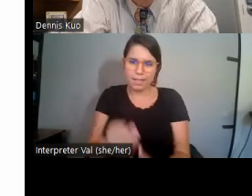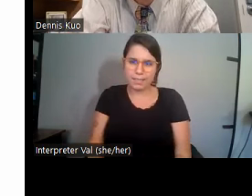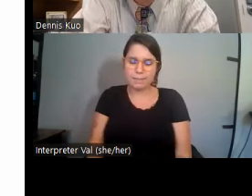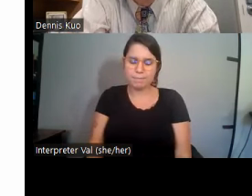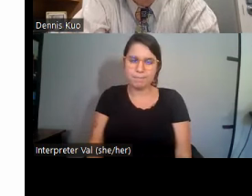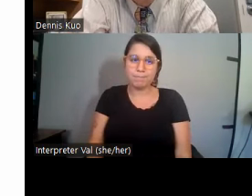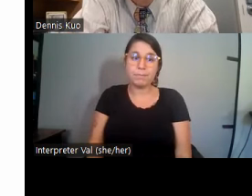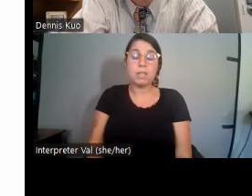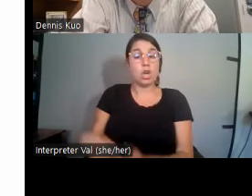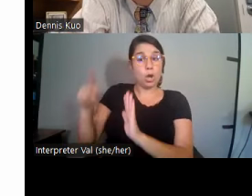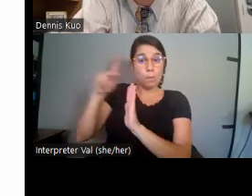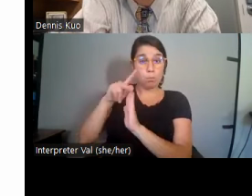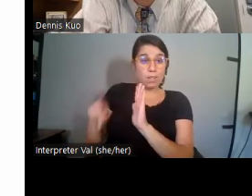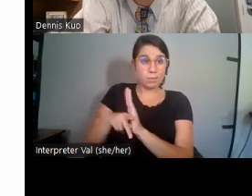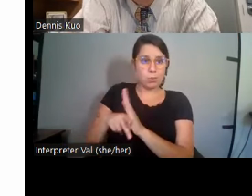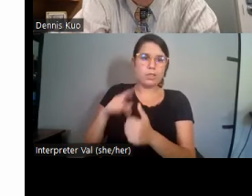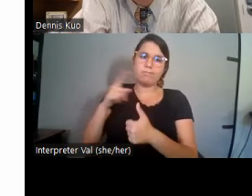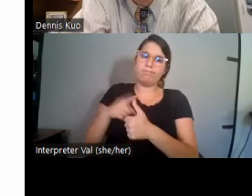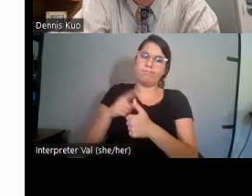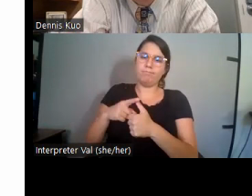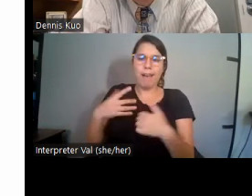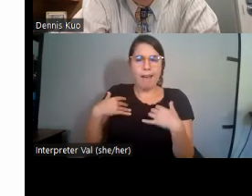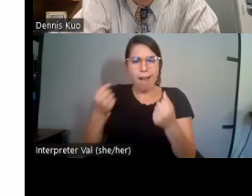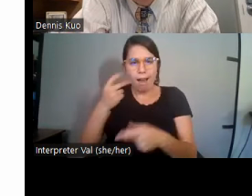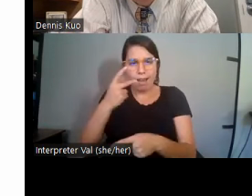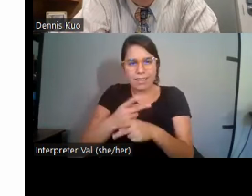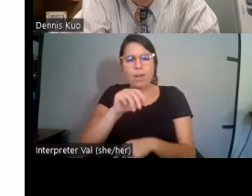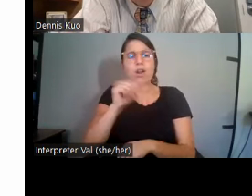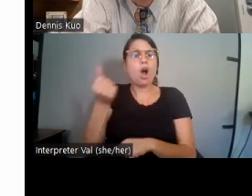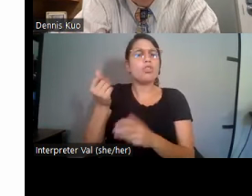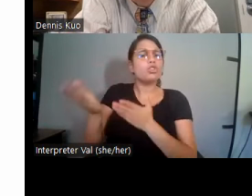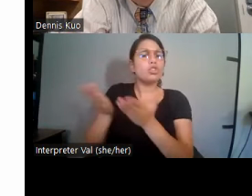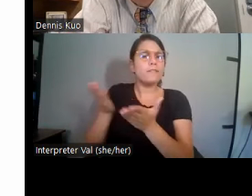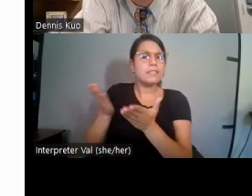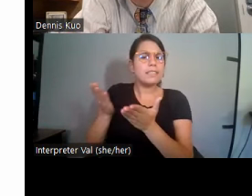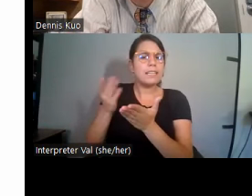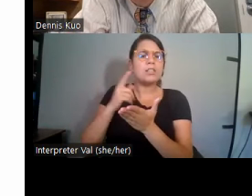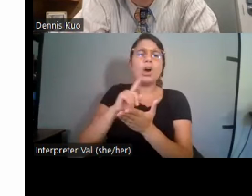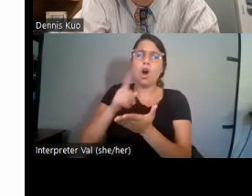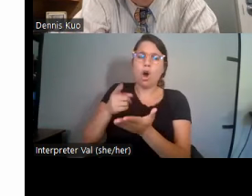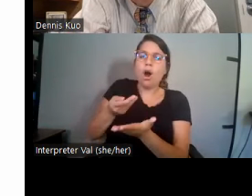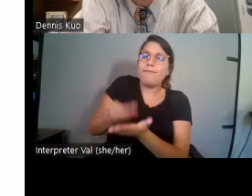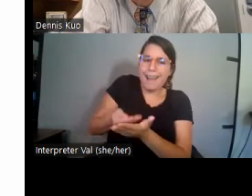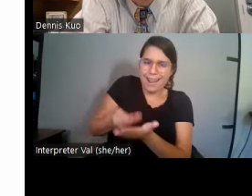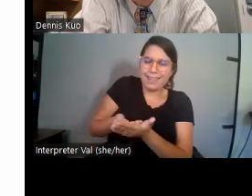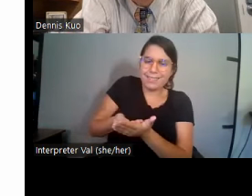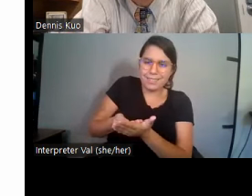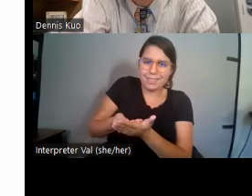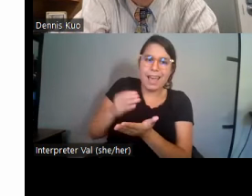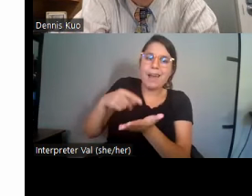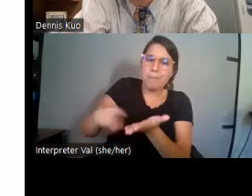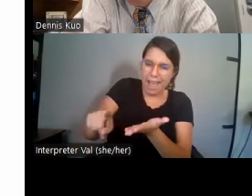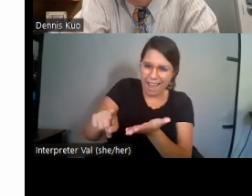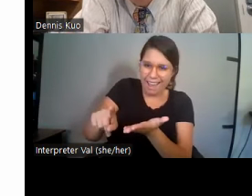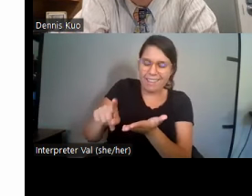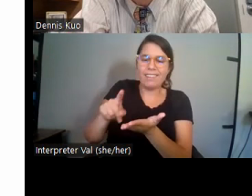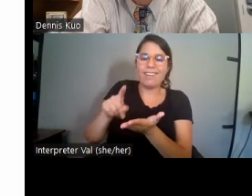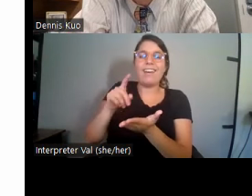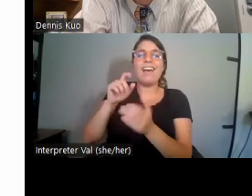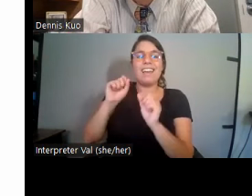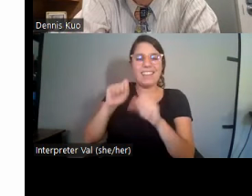underlying principles that healthcare and other related services for children and youth with special healthcare needs and families are financed and paid for in ways that support